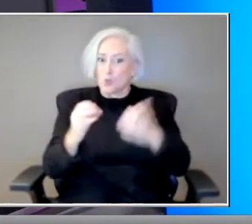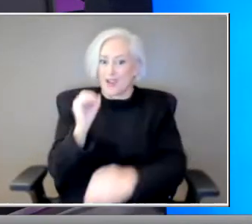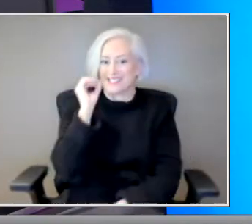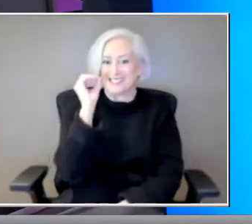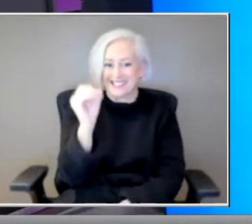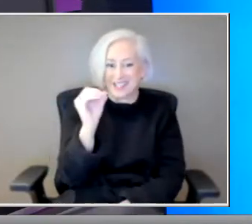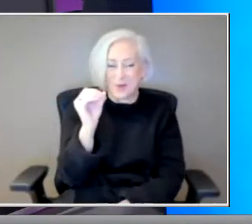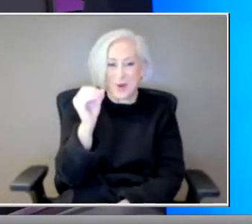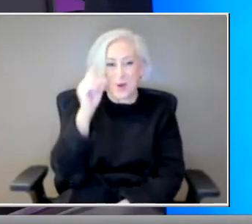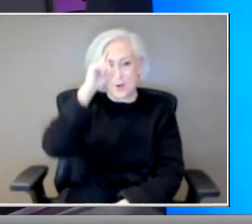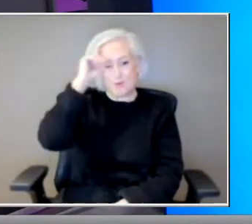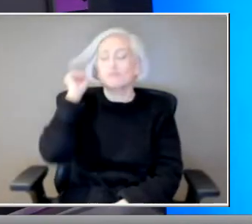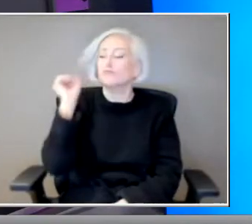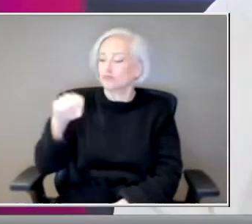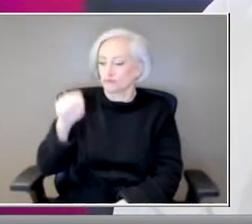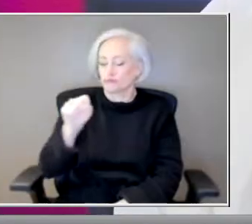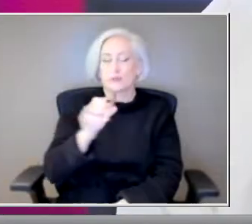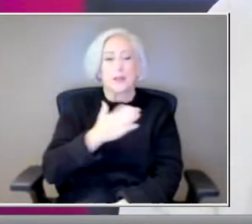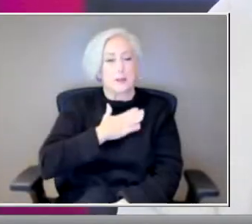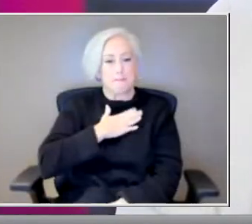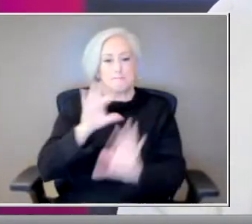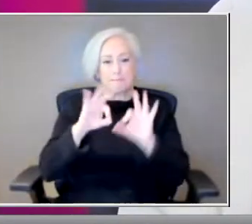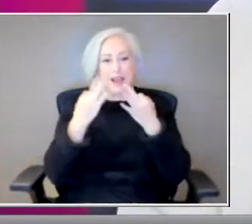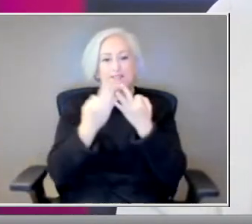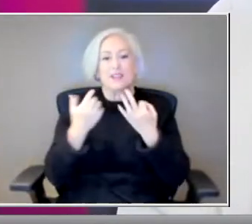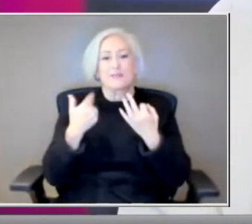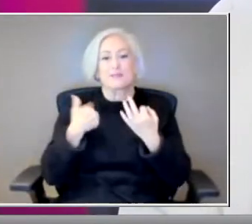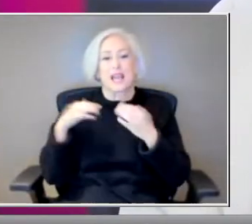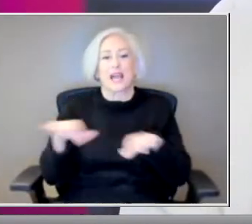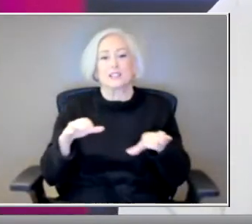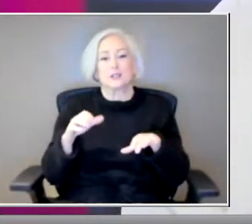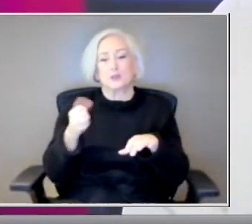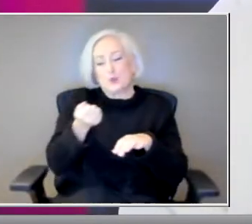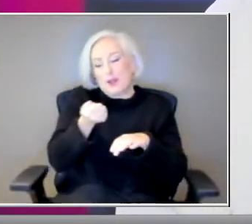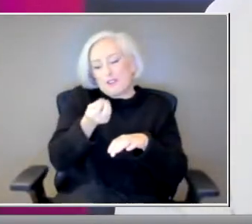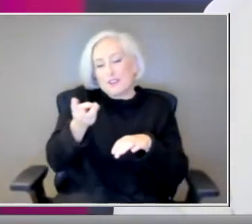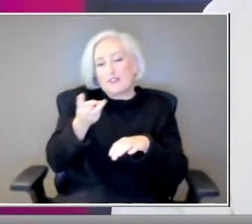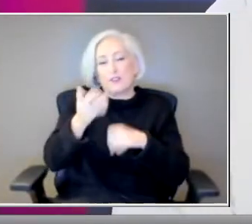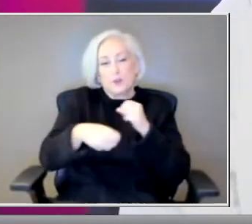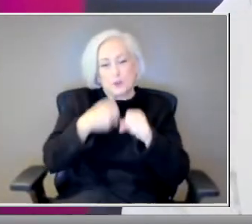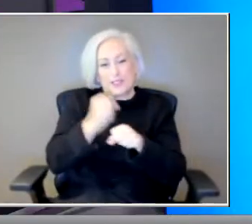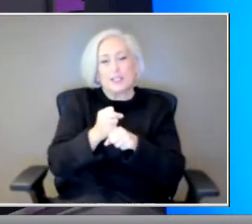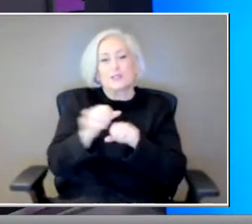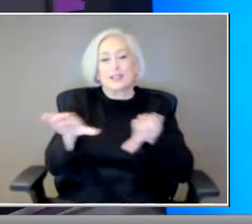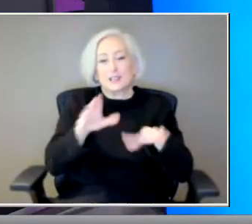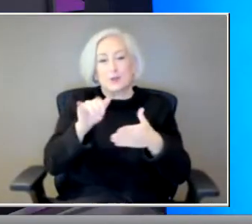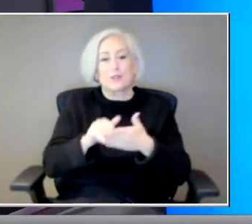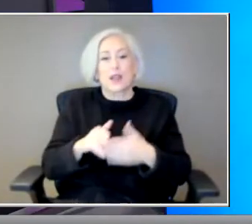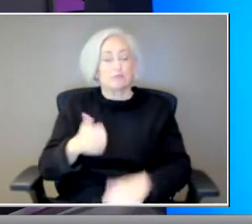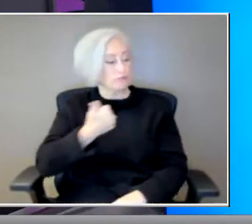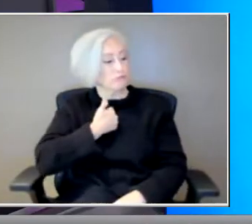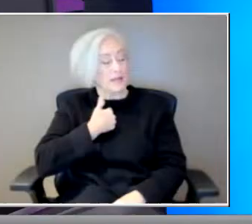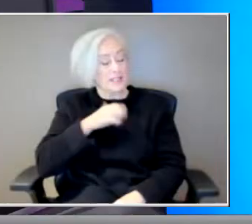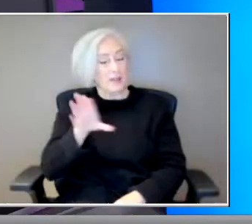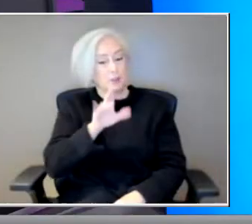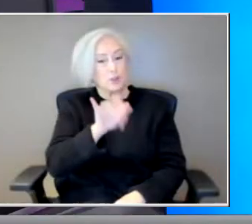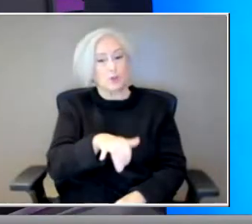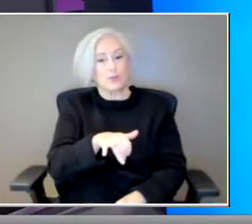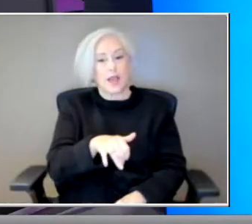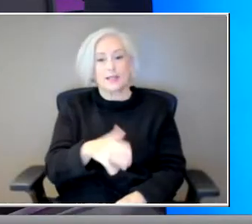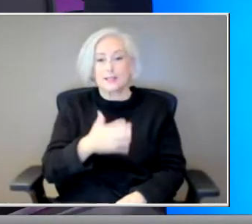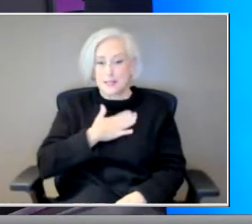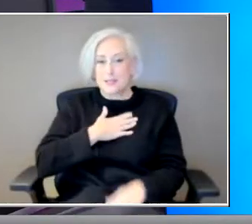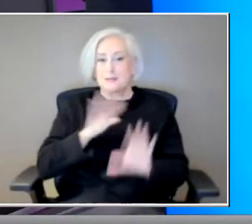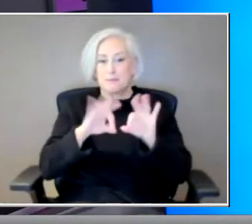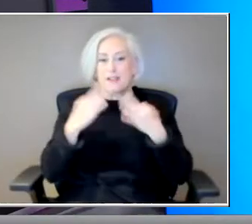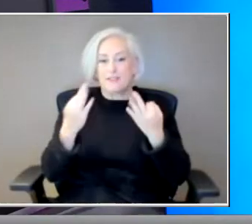of my family's. Yeah. I get it done every few years, cardio score. So I got mine done a few years ago. You did, too, because I have a young family history of stroke or a heart